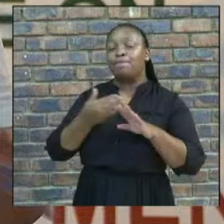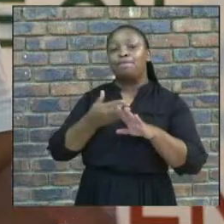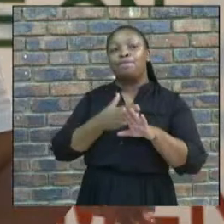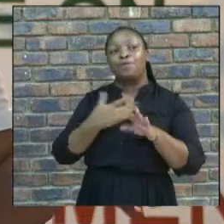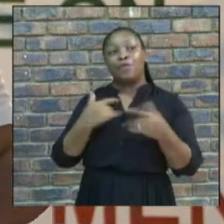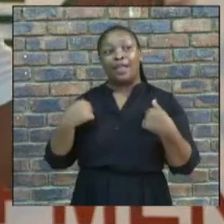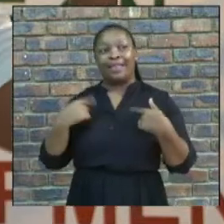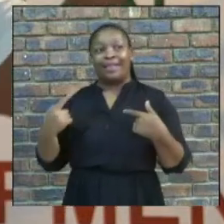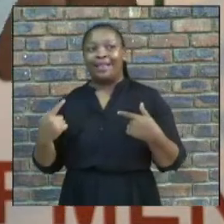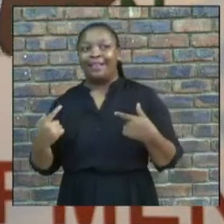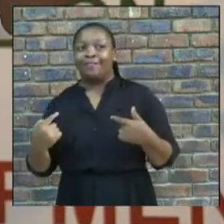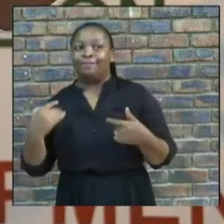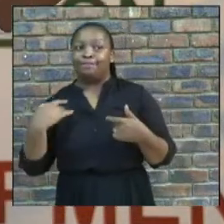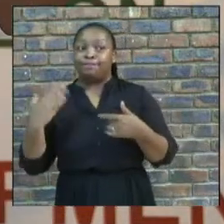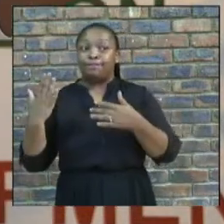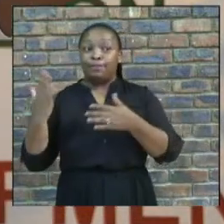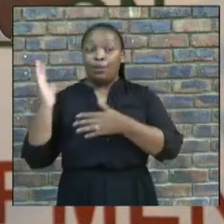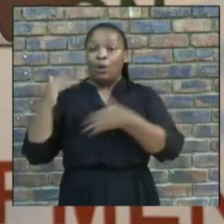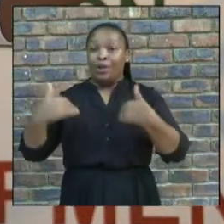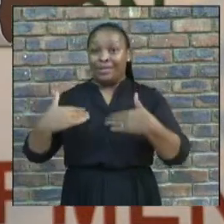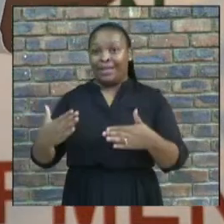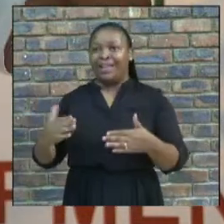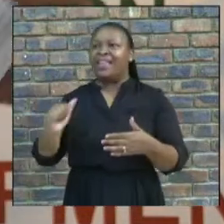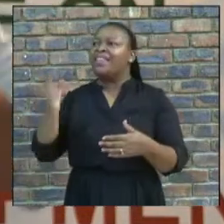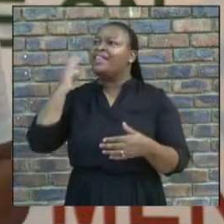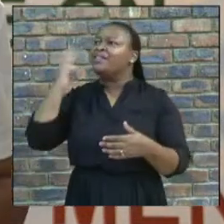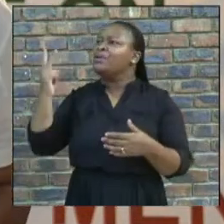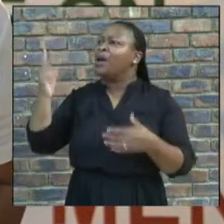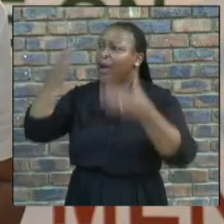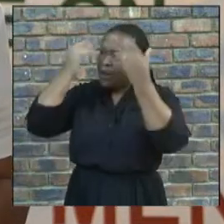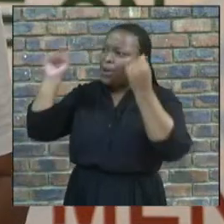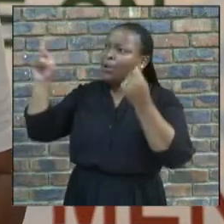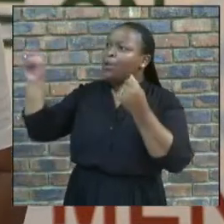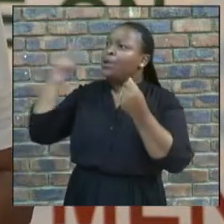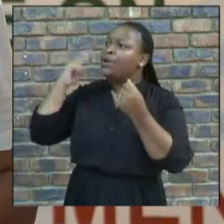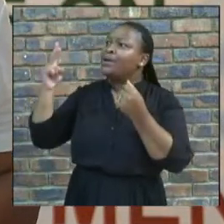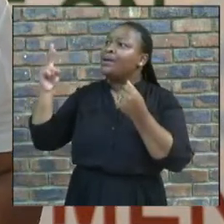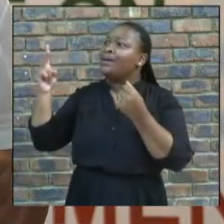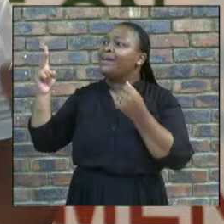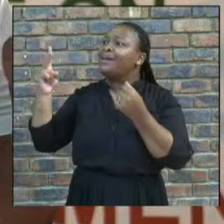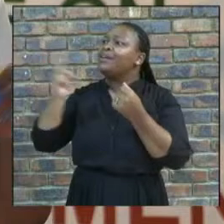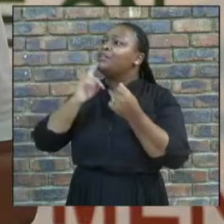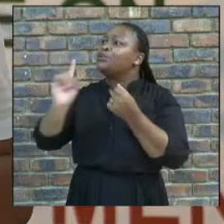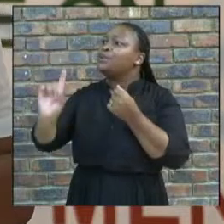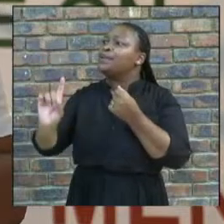ari tukise. Abu Jabisa Ltsoko Mrao, Kim Tata Papa, King Eu.